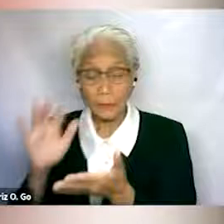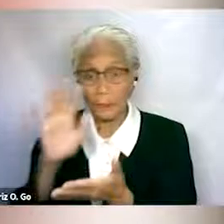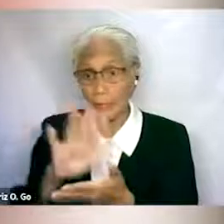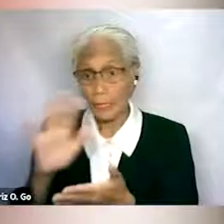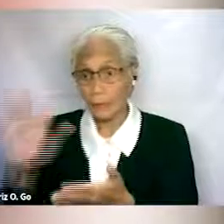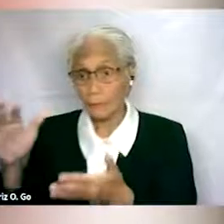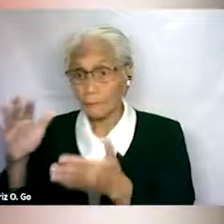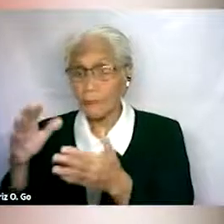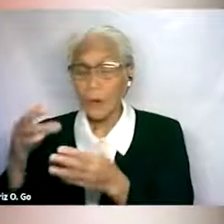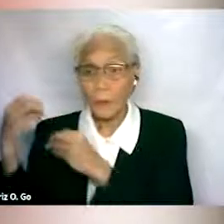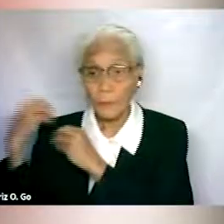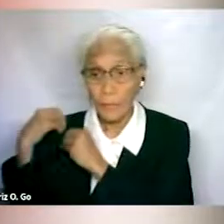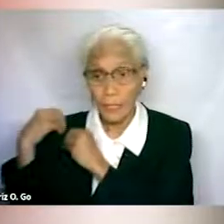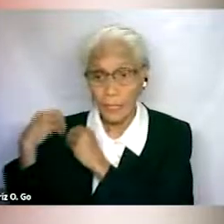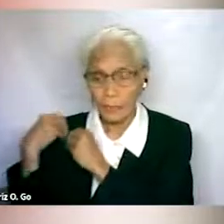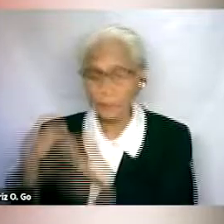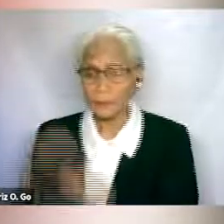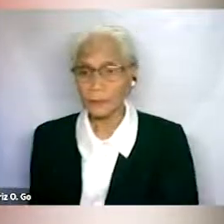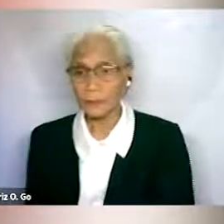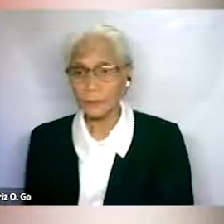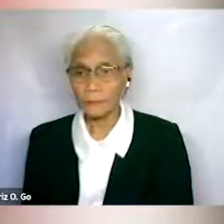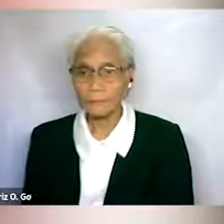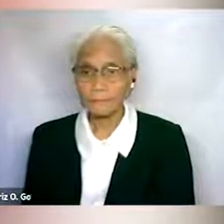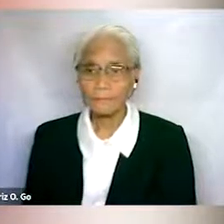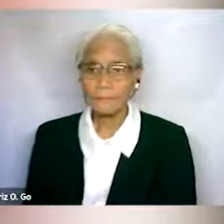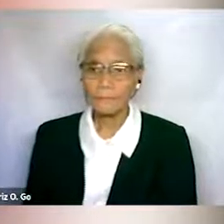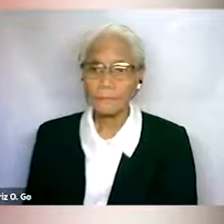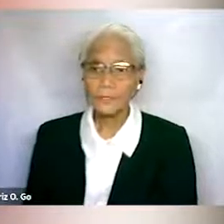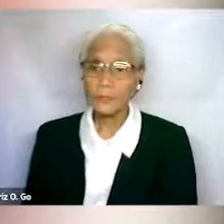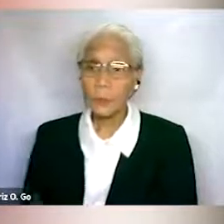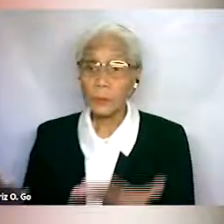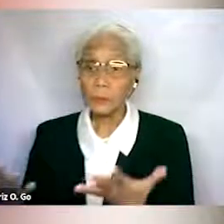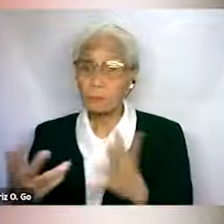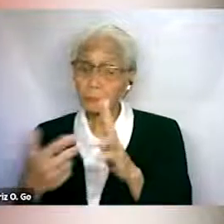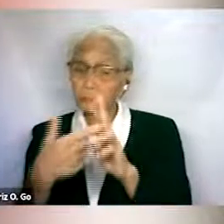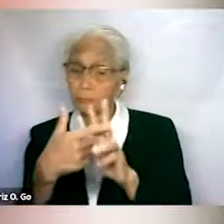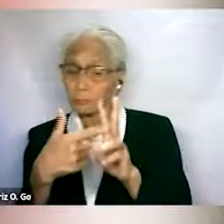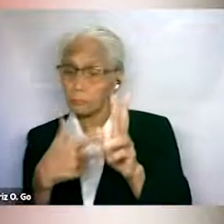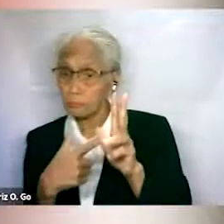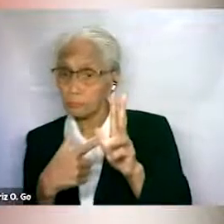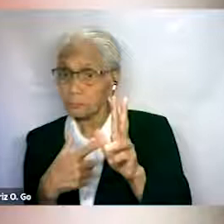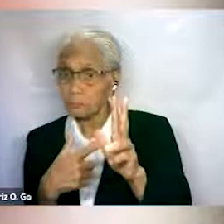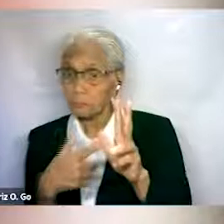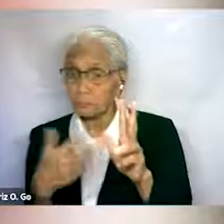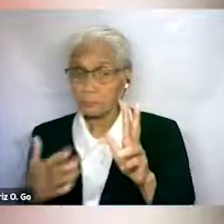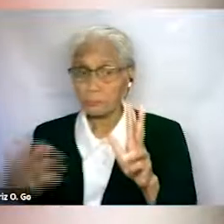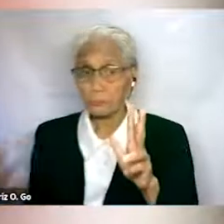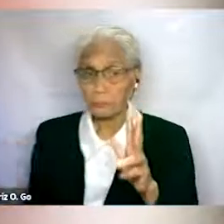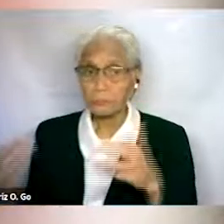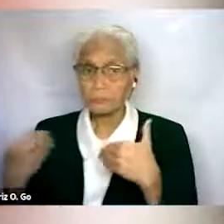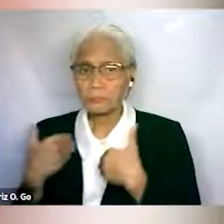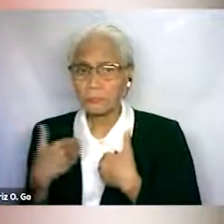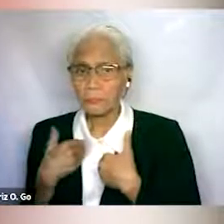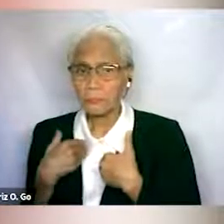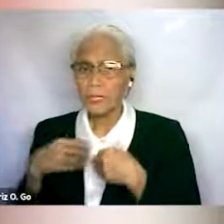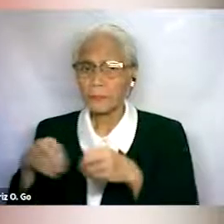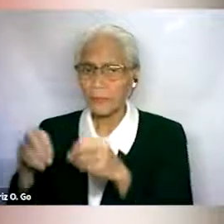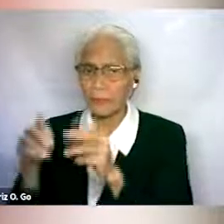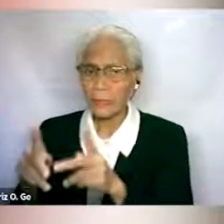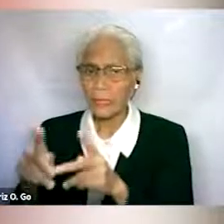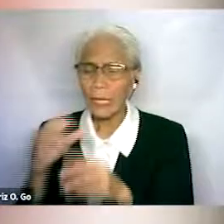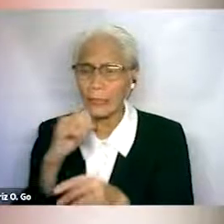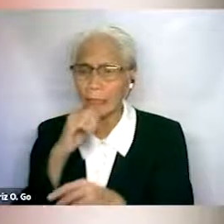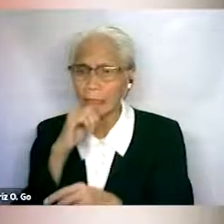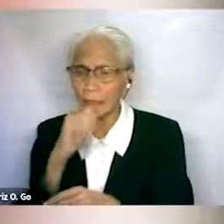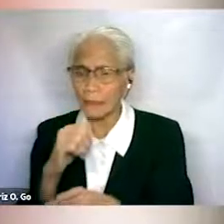strengths because it takes into account the social construction of gender. It recognizes there's an inequality. And